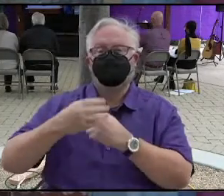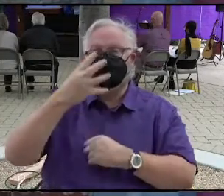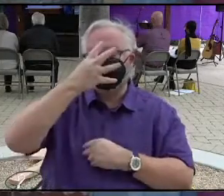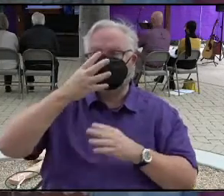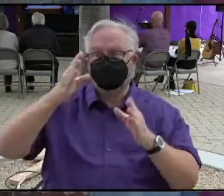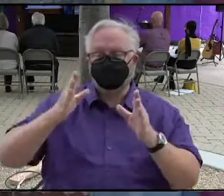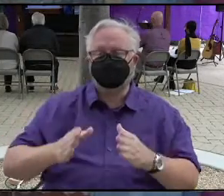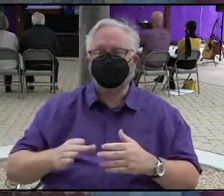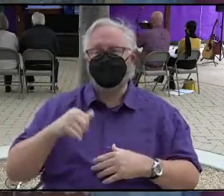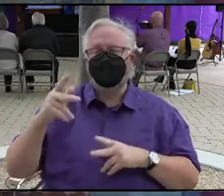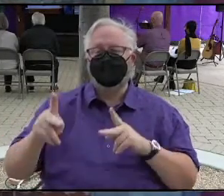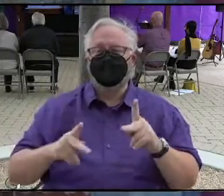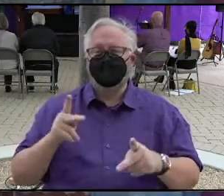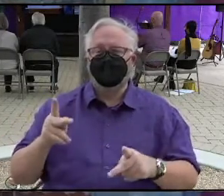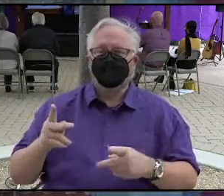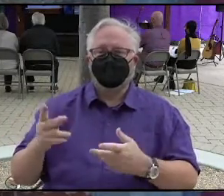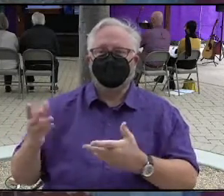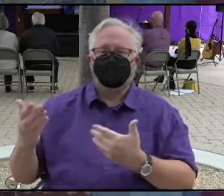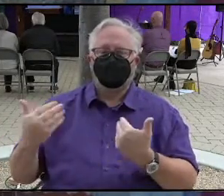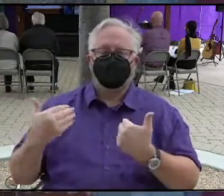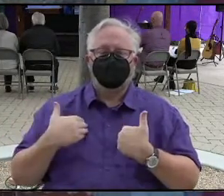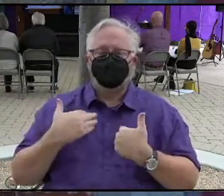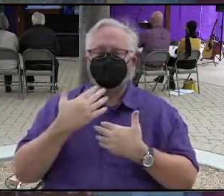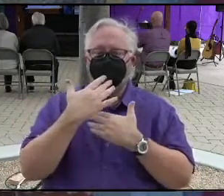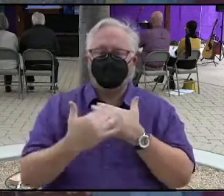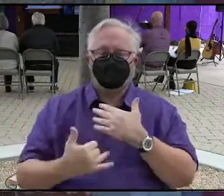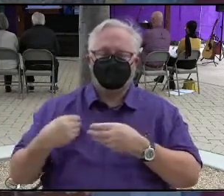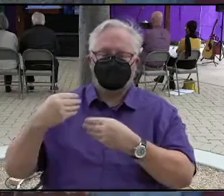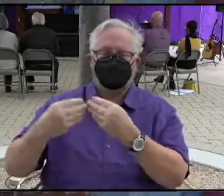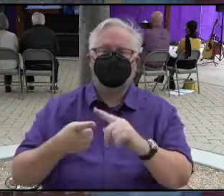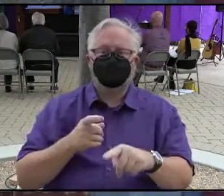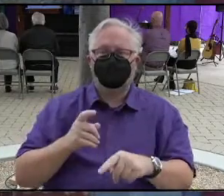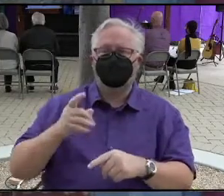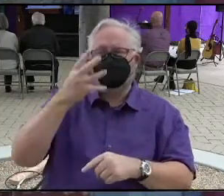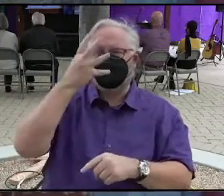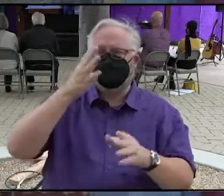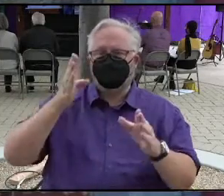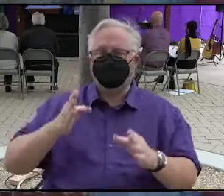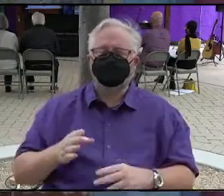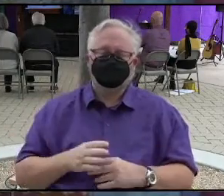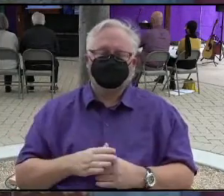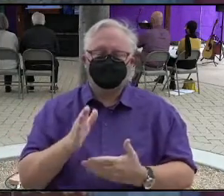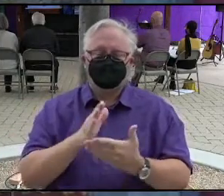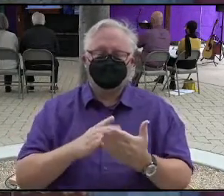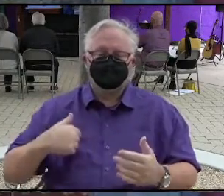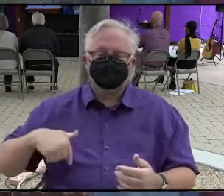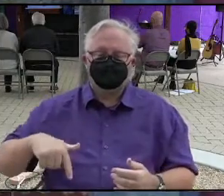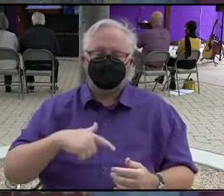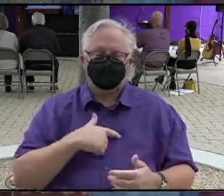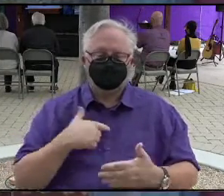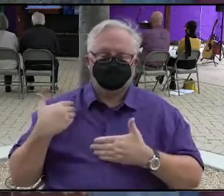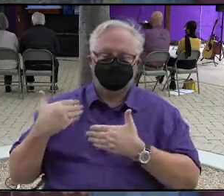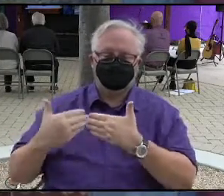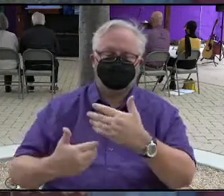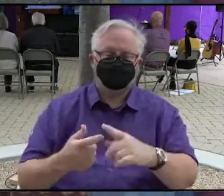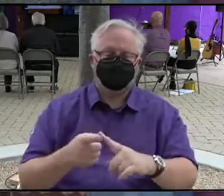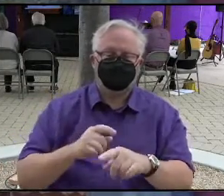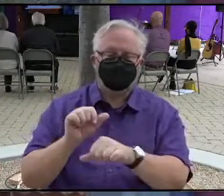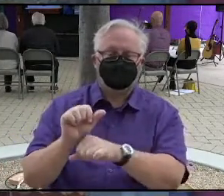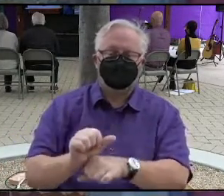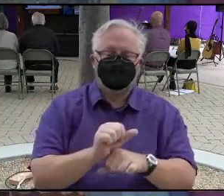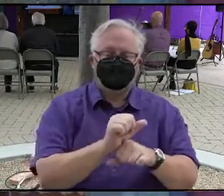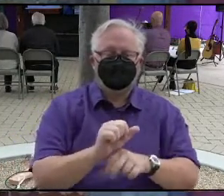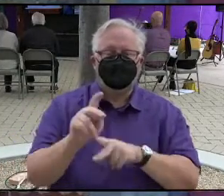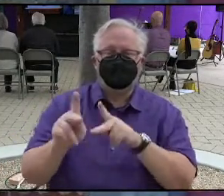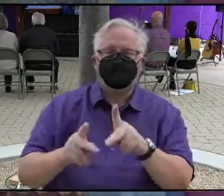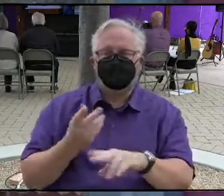immigrants, and others of us carry the bloodlines of those immigrants. Some of us are descendants of enslaved peoples